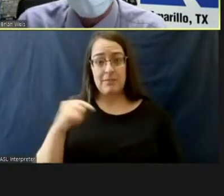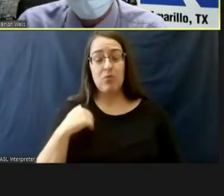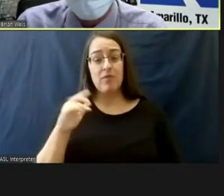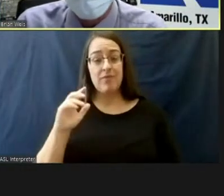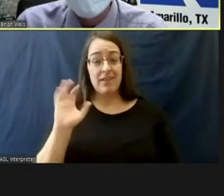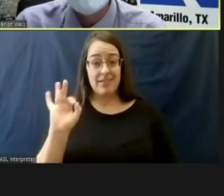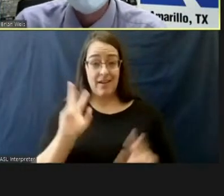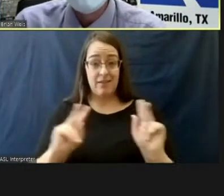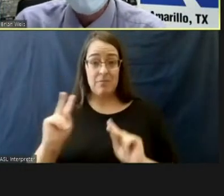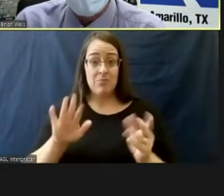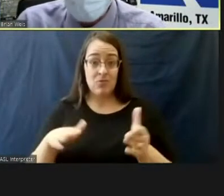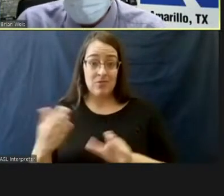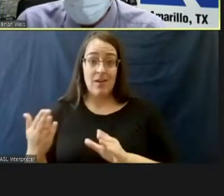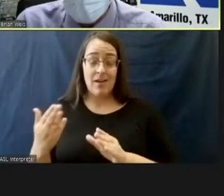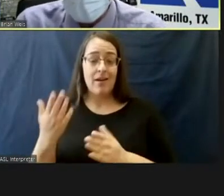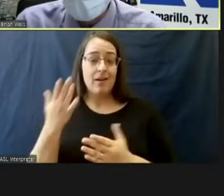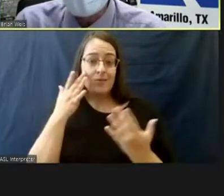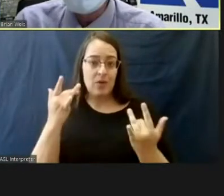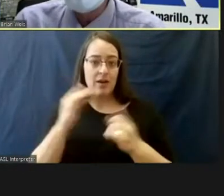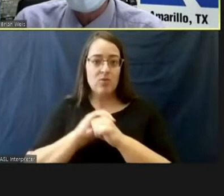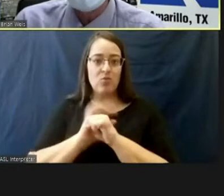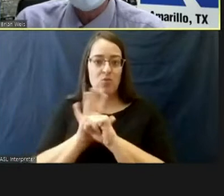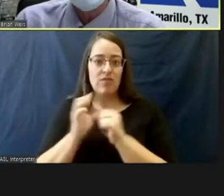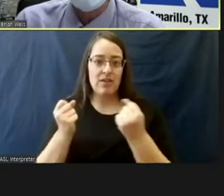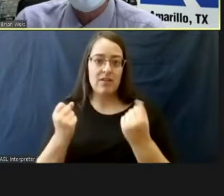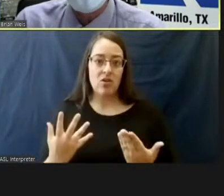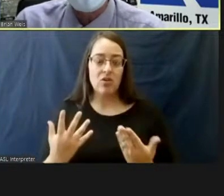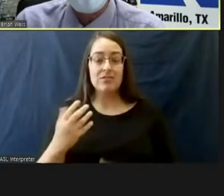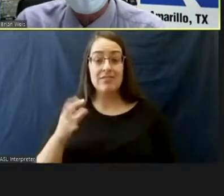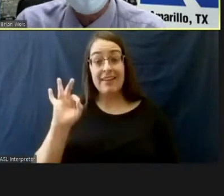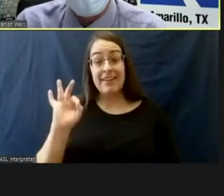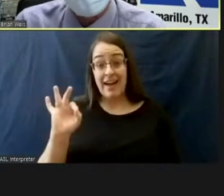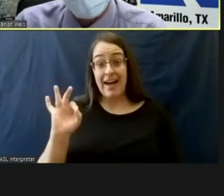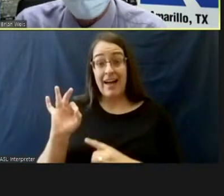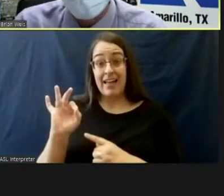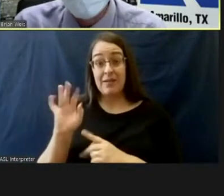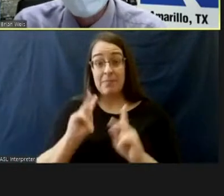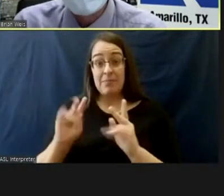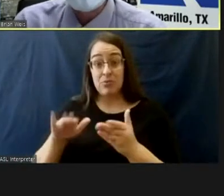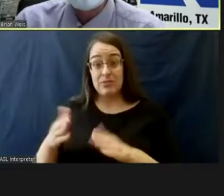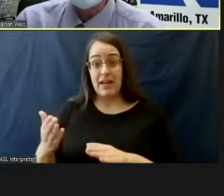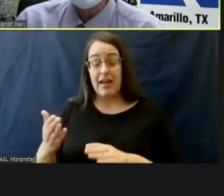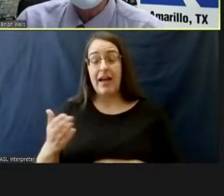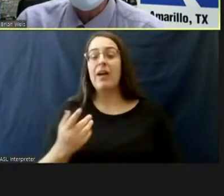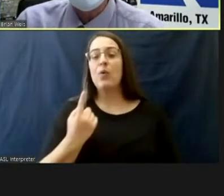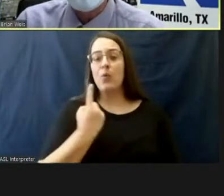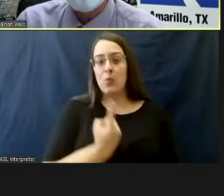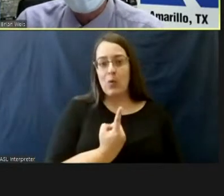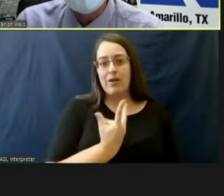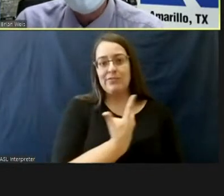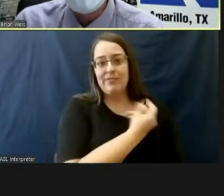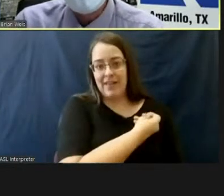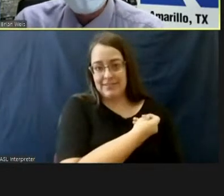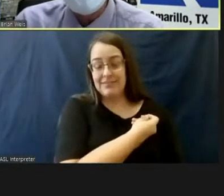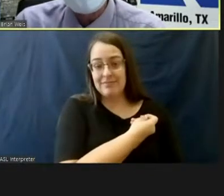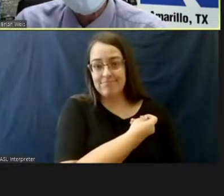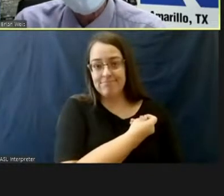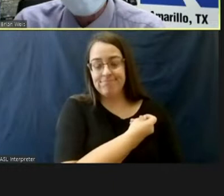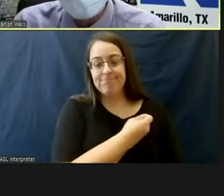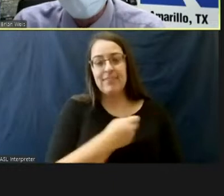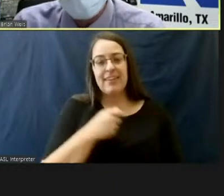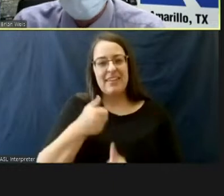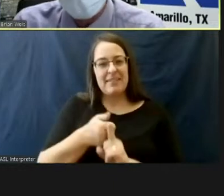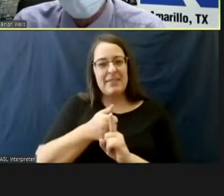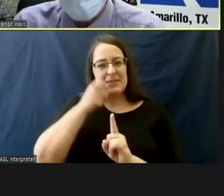to COVID-19. Out of those 9, only 1 of those people had a vaccine. Okay, now this gentleman was entering